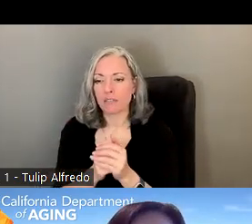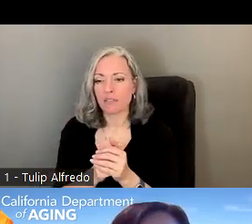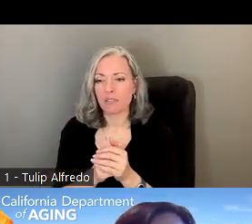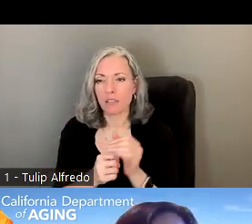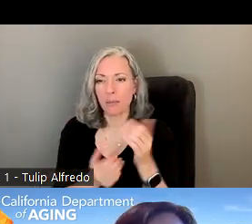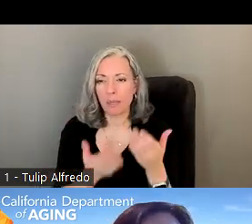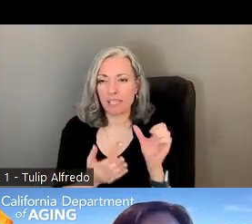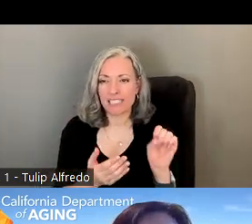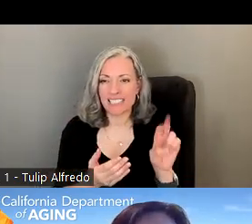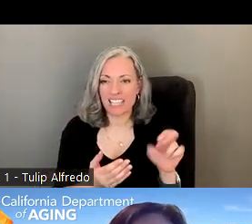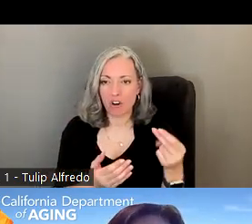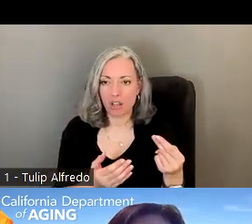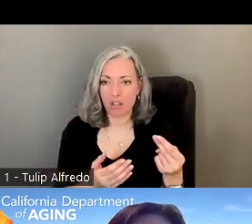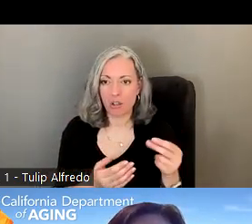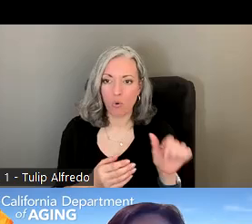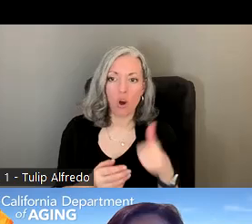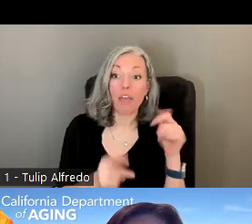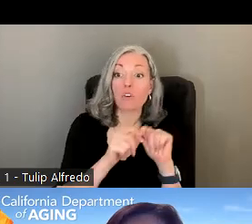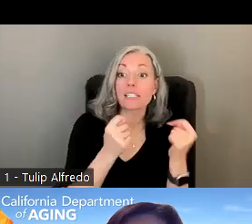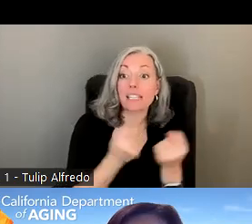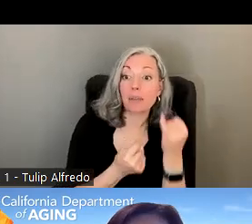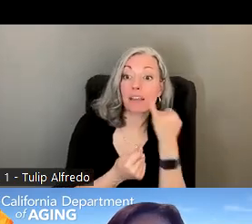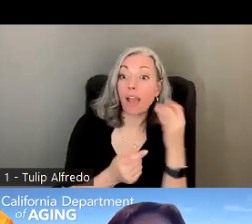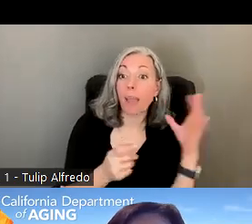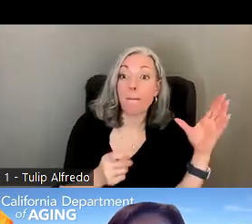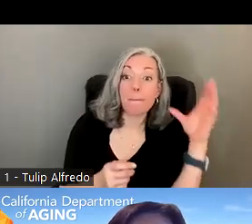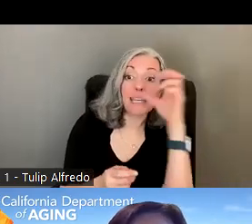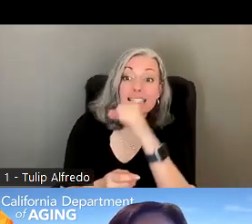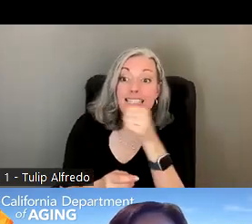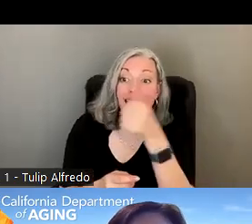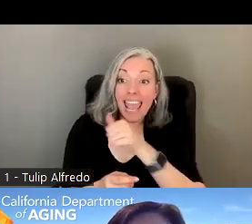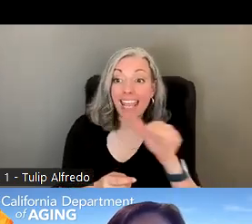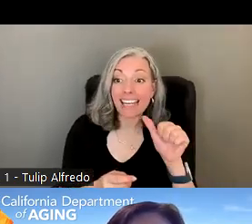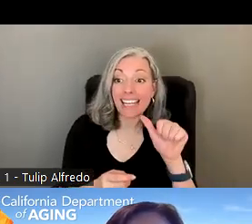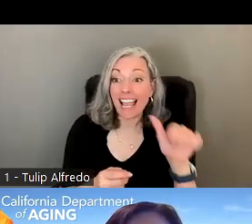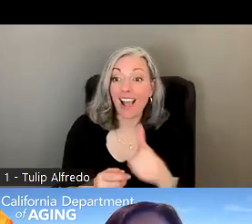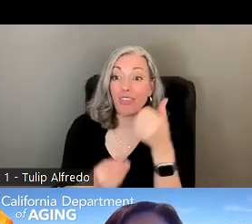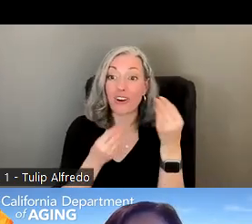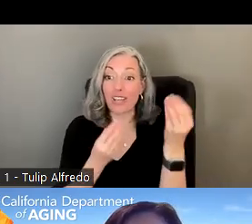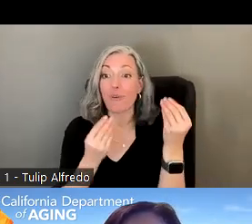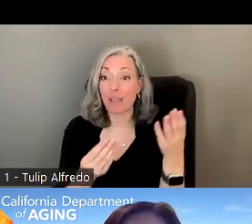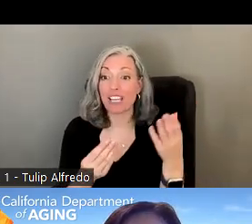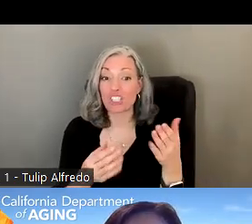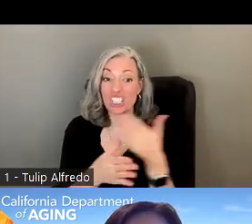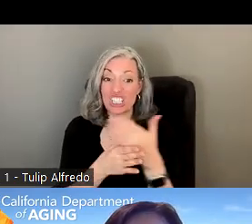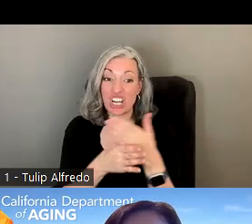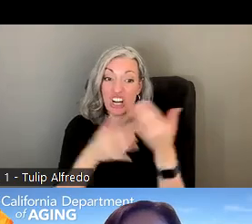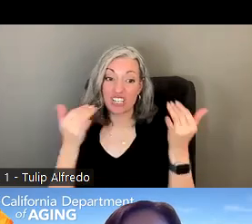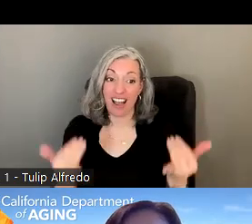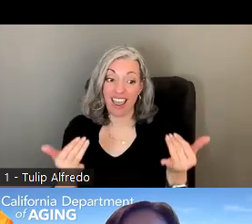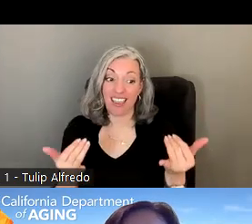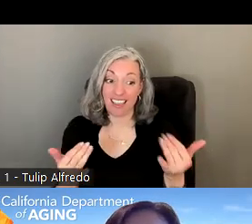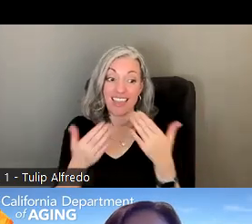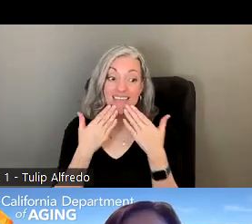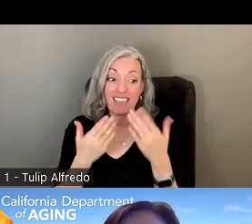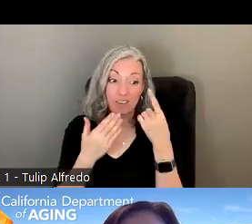of my team to see if I missed any other pertinent information that was shared with you today. Thank you